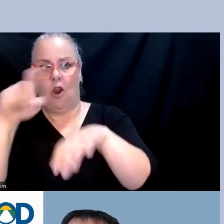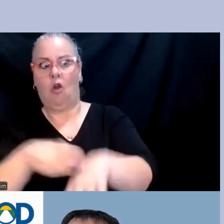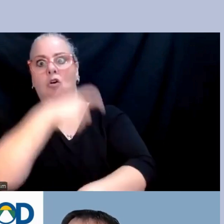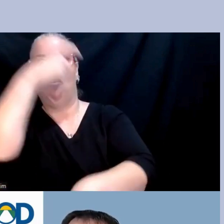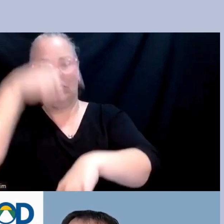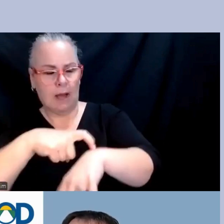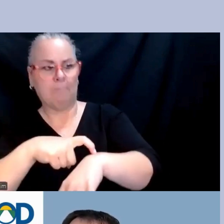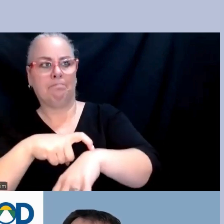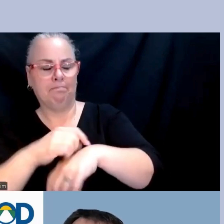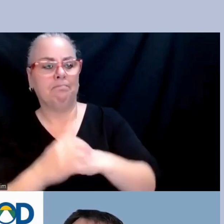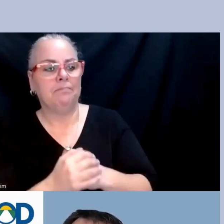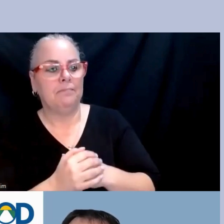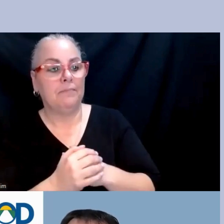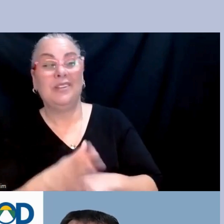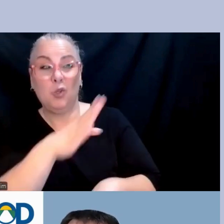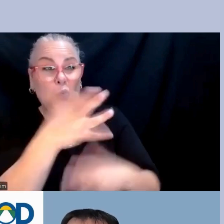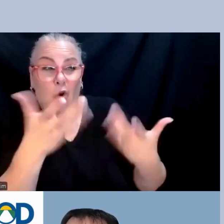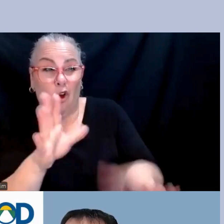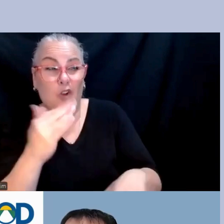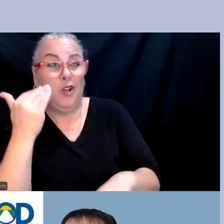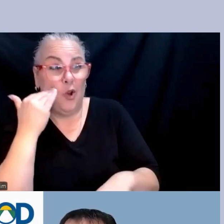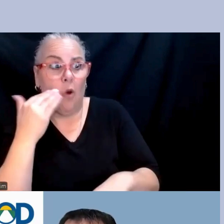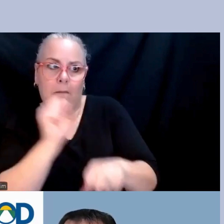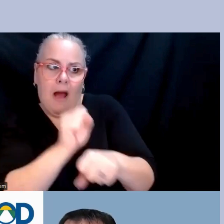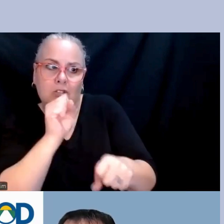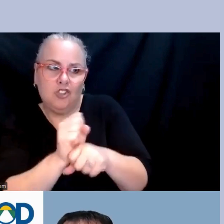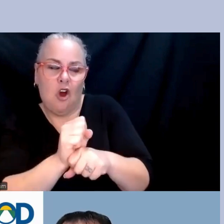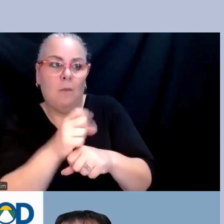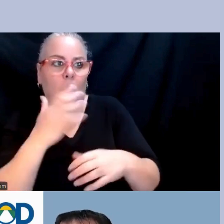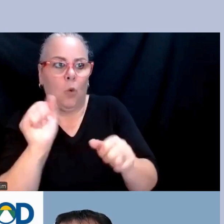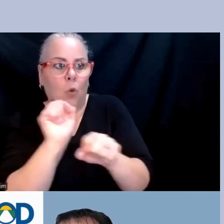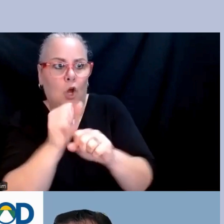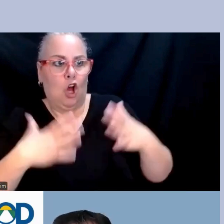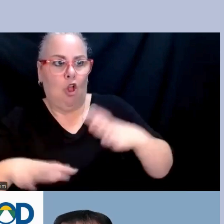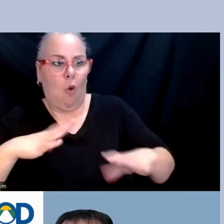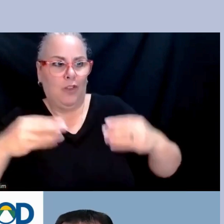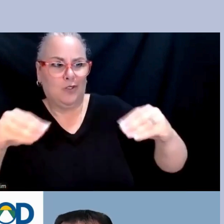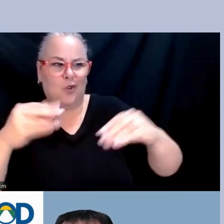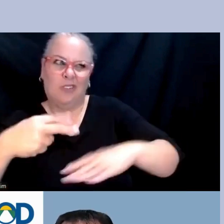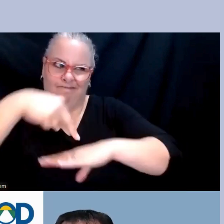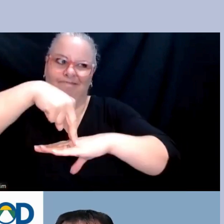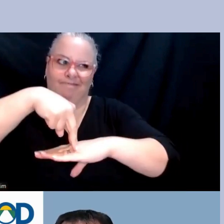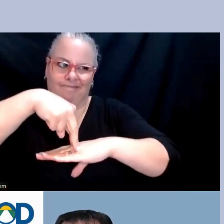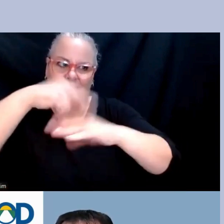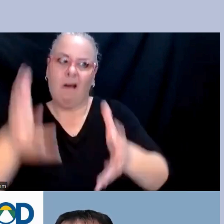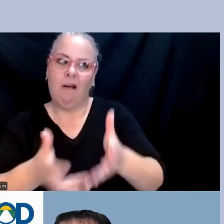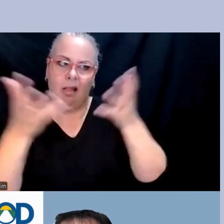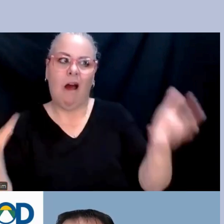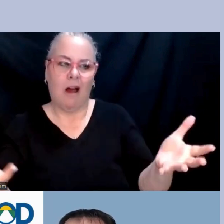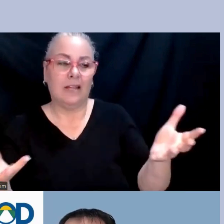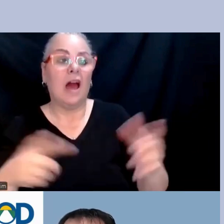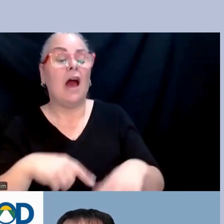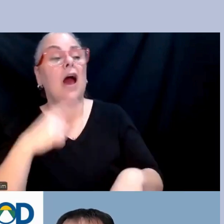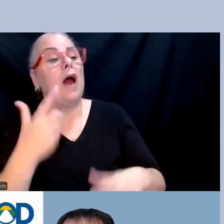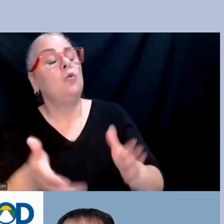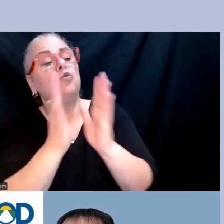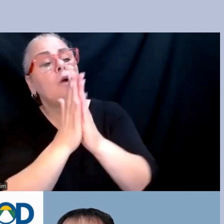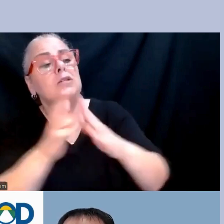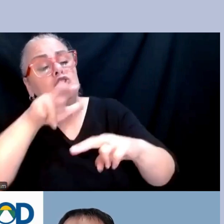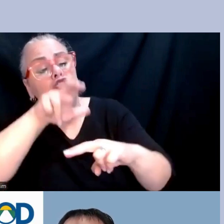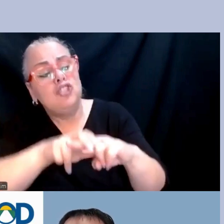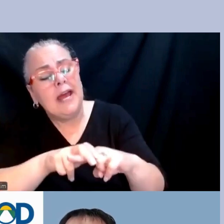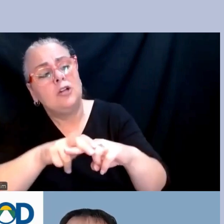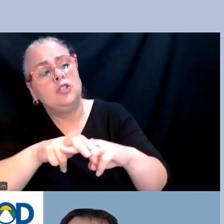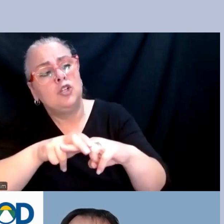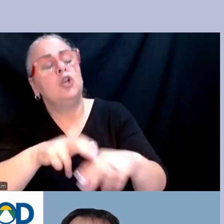time. As you know, my job as a retail associate involves a lot of standing. I'd like to request a chair to sit